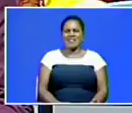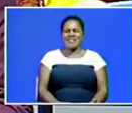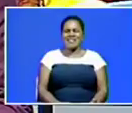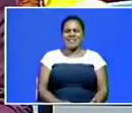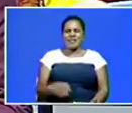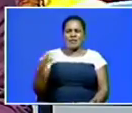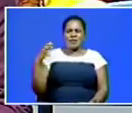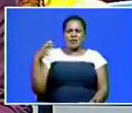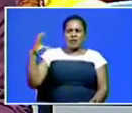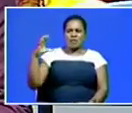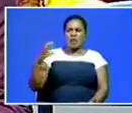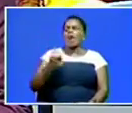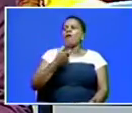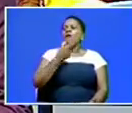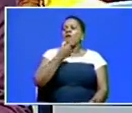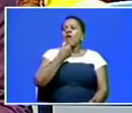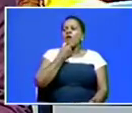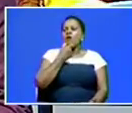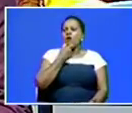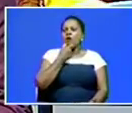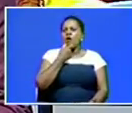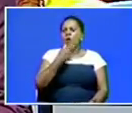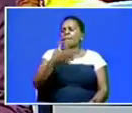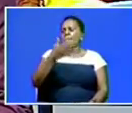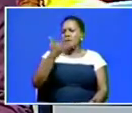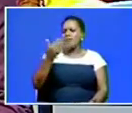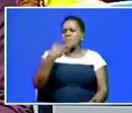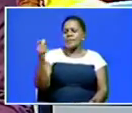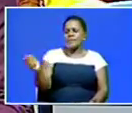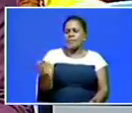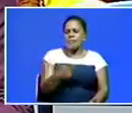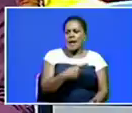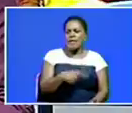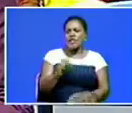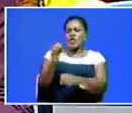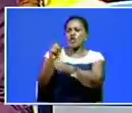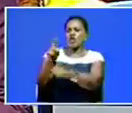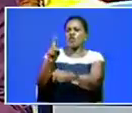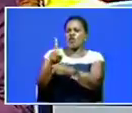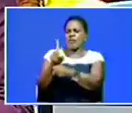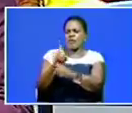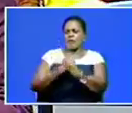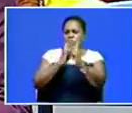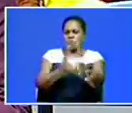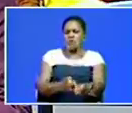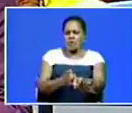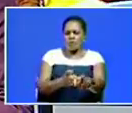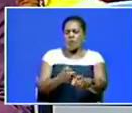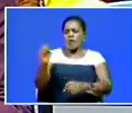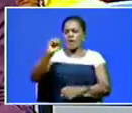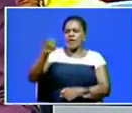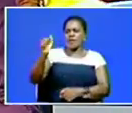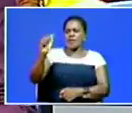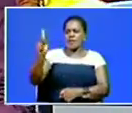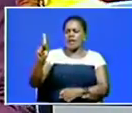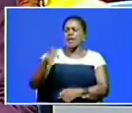Mkufunzi wa klabu cha Gor Mahia Steve Polack ndiye kocha bora wa mwezi Novemba katika tuzo za SJAK. Hii ni baada ya Gor